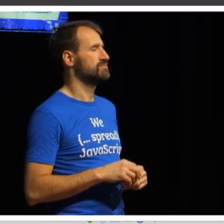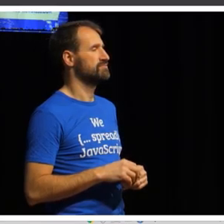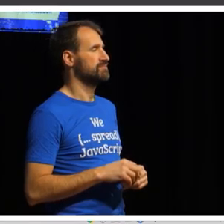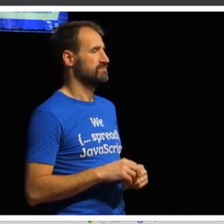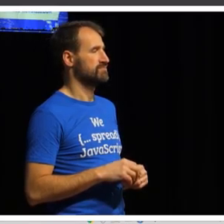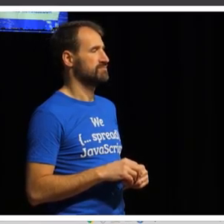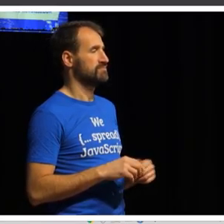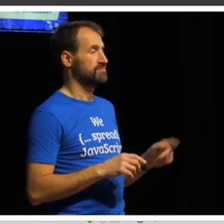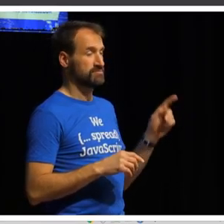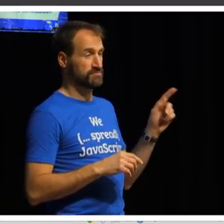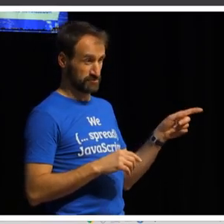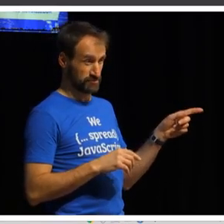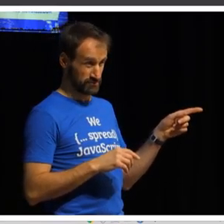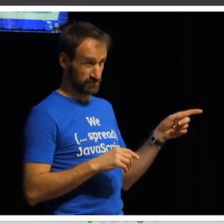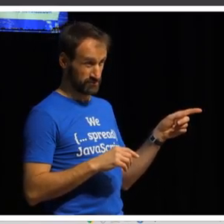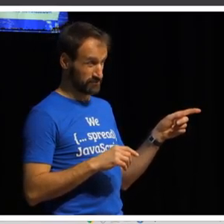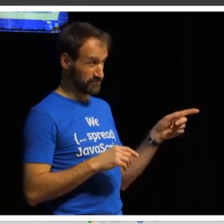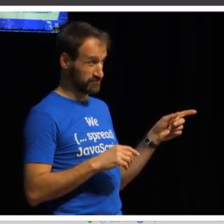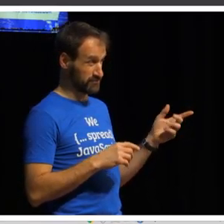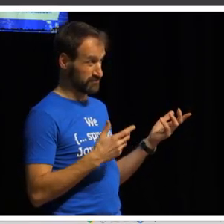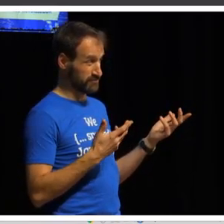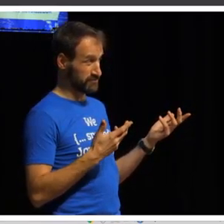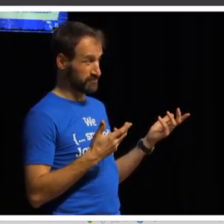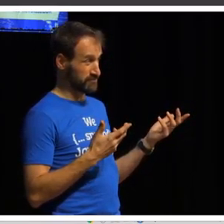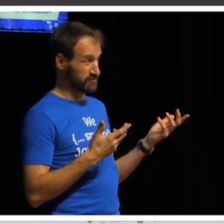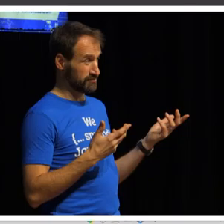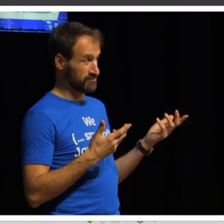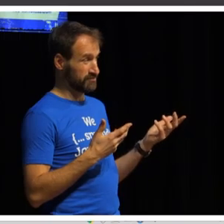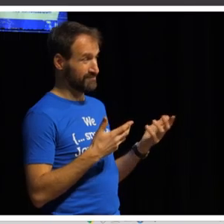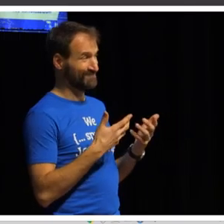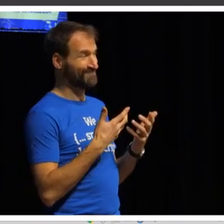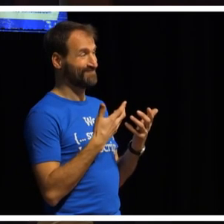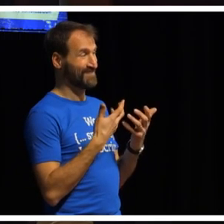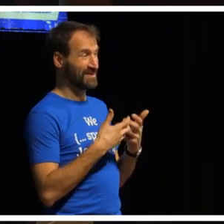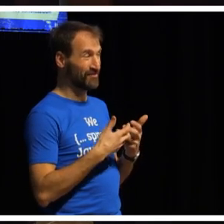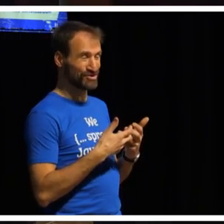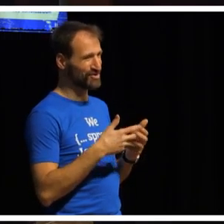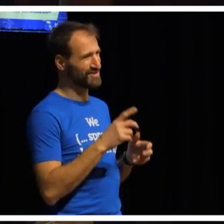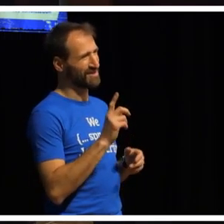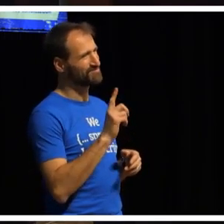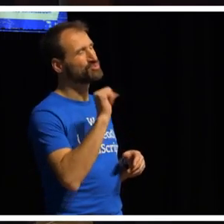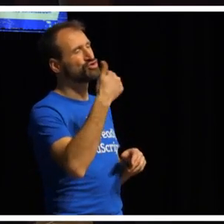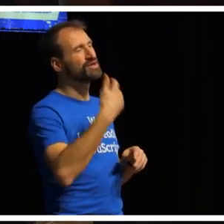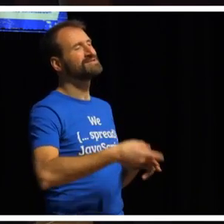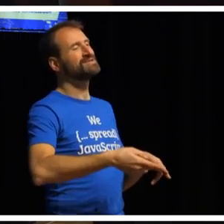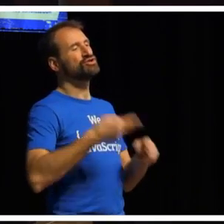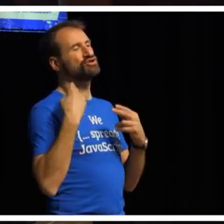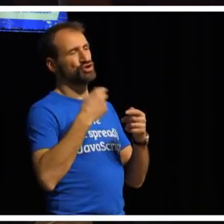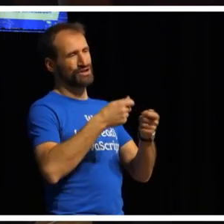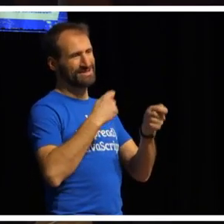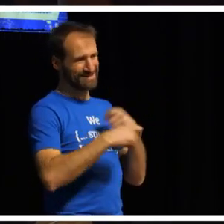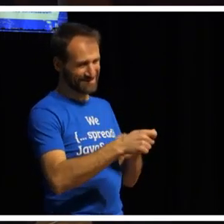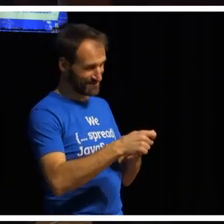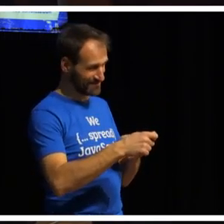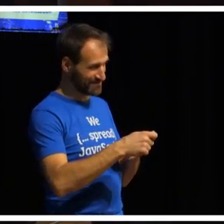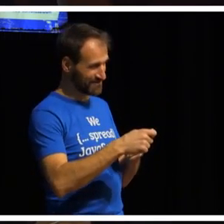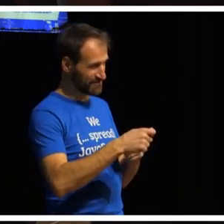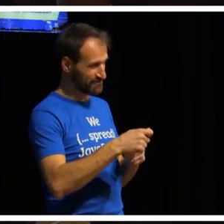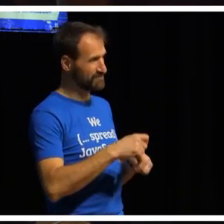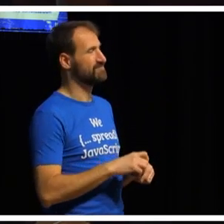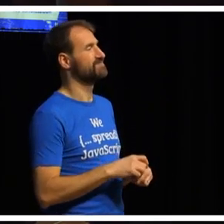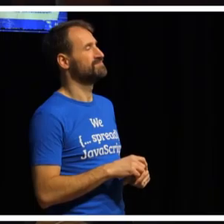OK, now this isn't going to work because it's flashing at the moment. So we'll just have to step back and reset it.